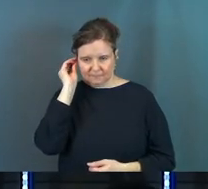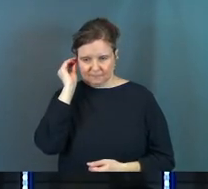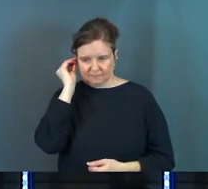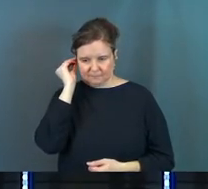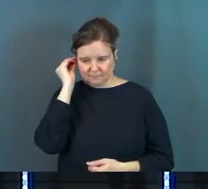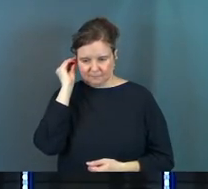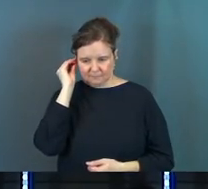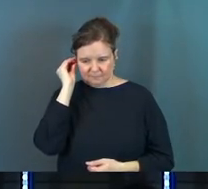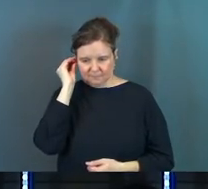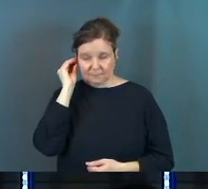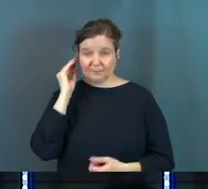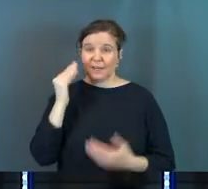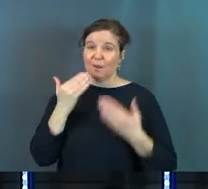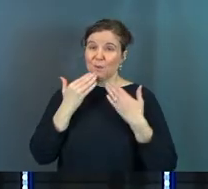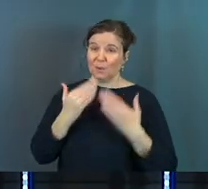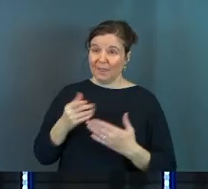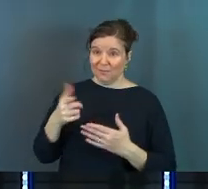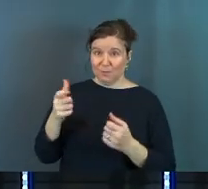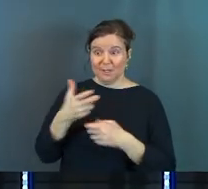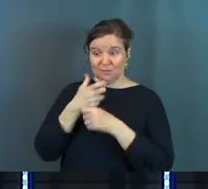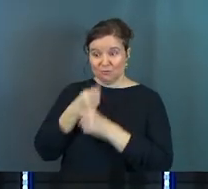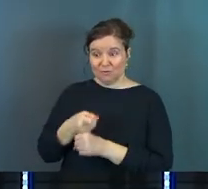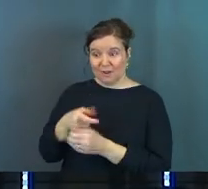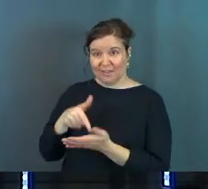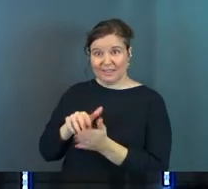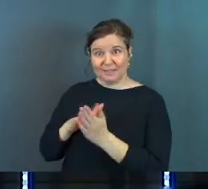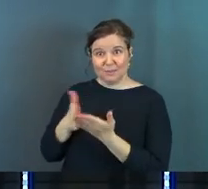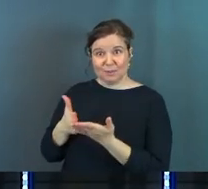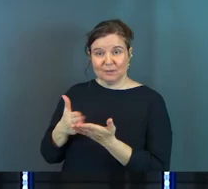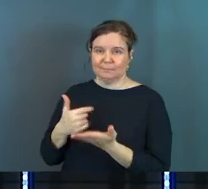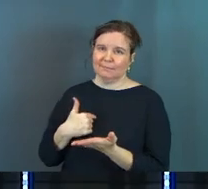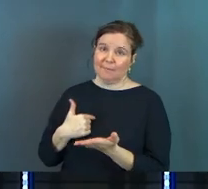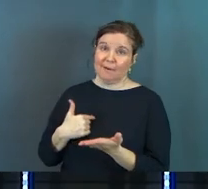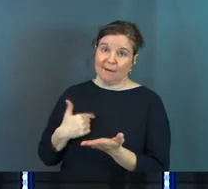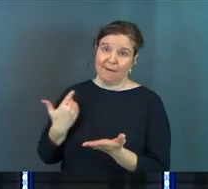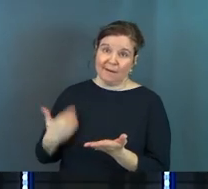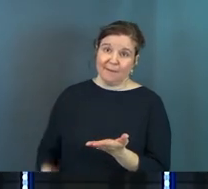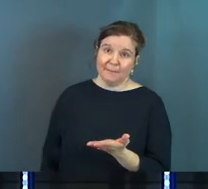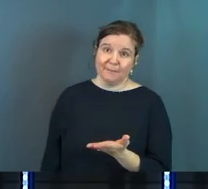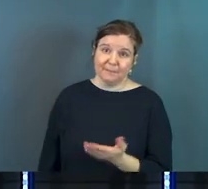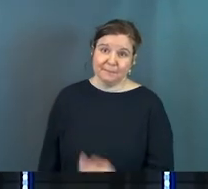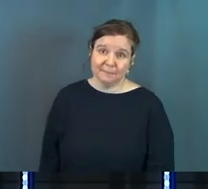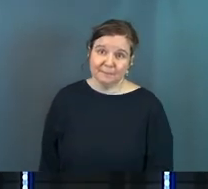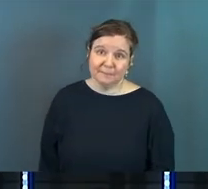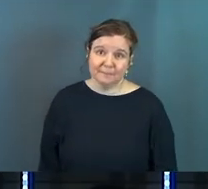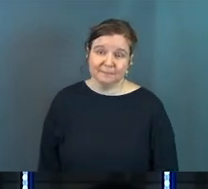Are you thankful that you can trust this book? I am.